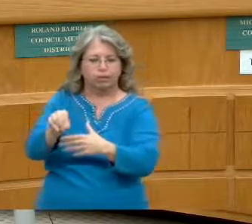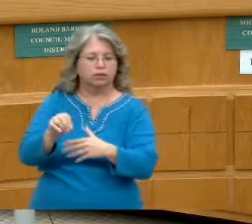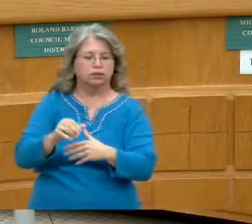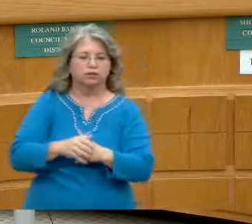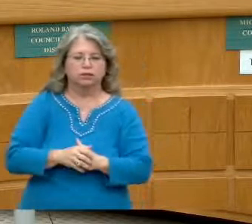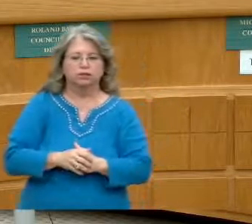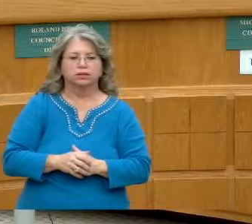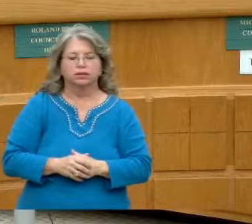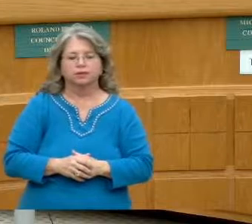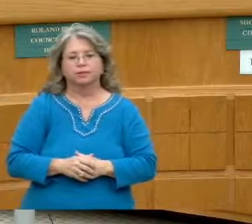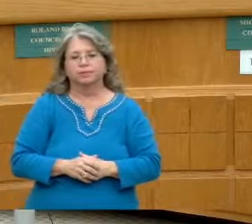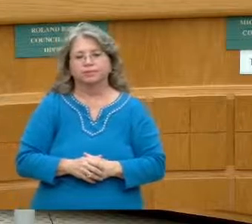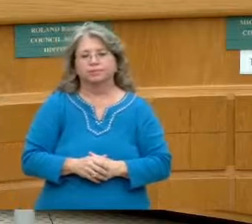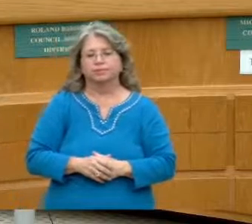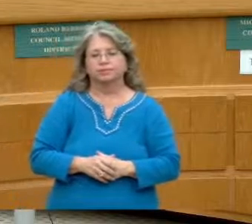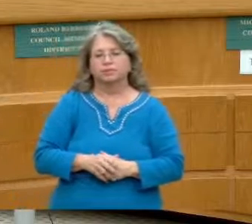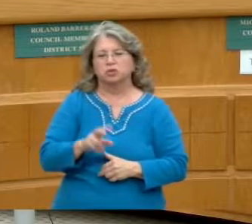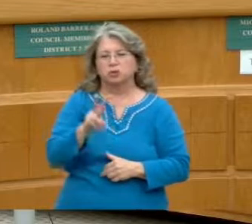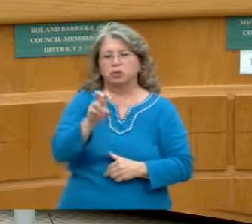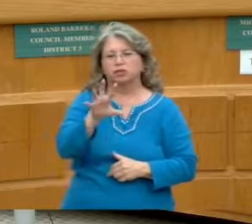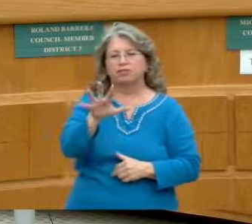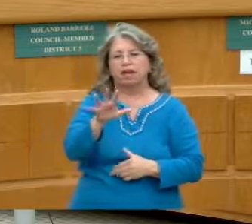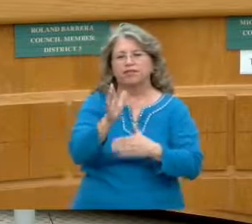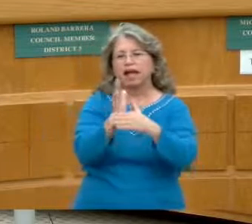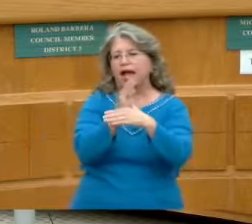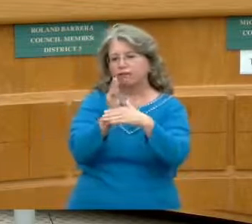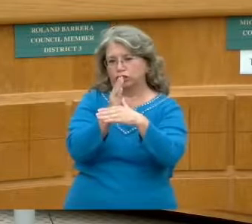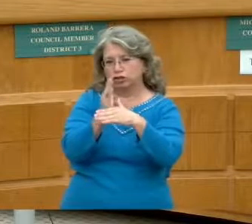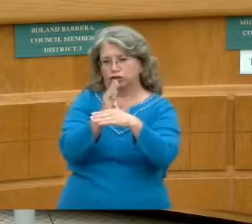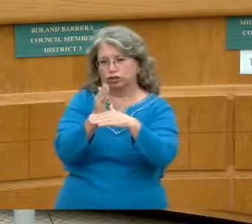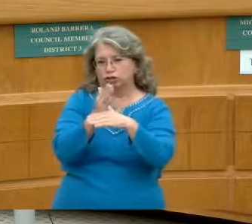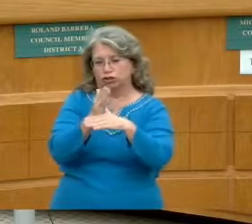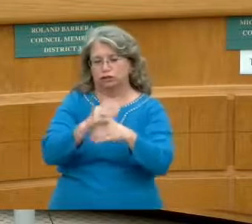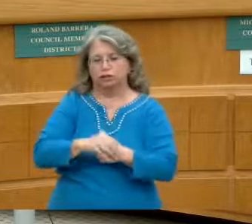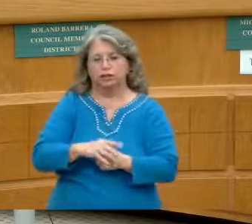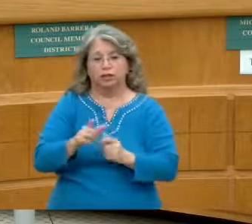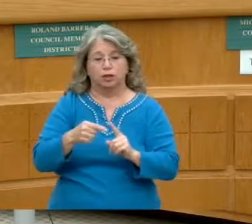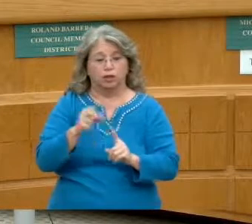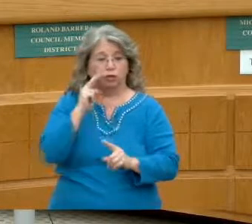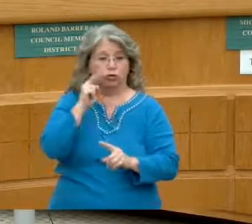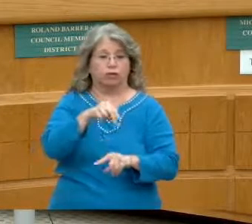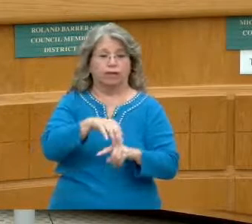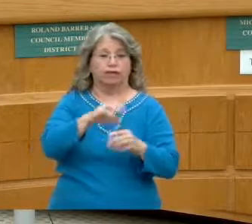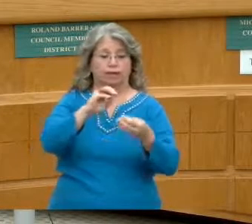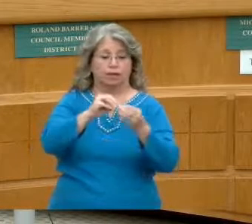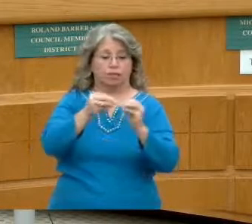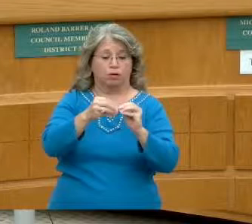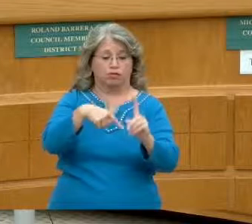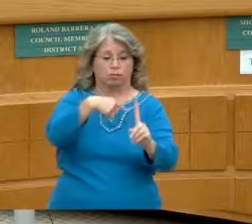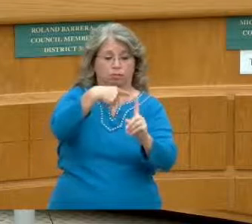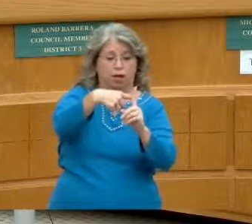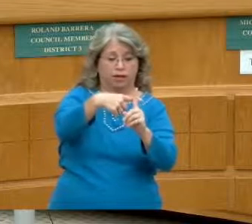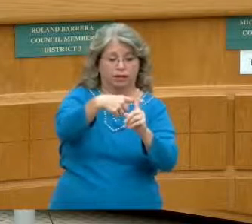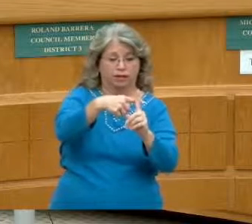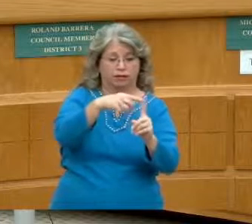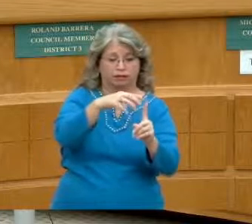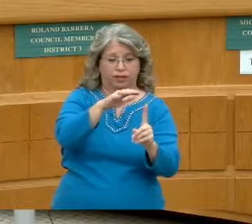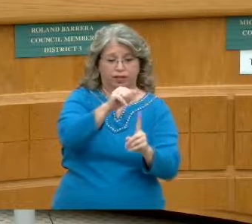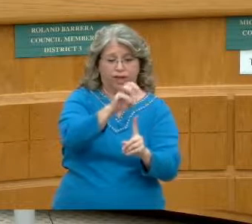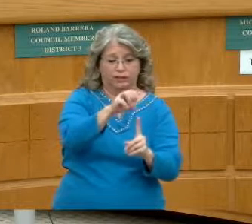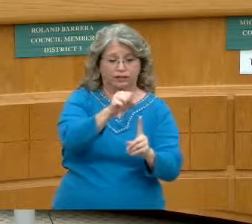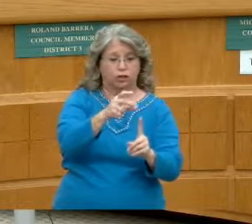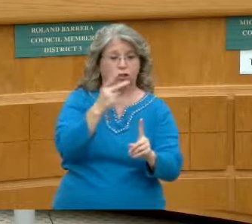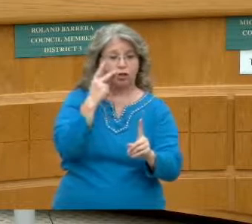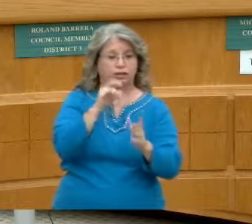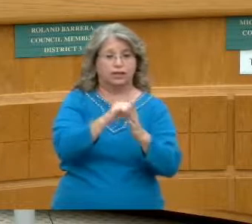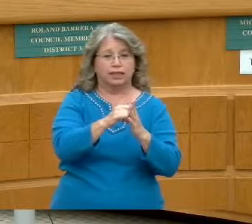205 on average. And then when we look at, this is even a better graph though, when you look at the number of cases, number of positive cases, you can see the high